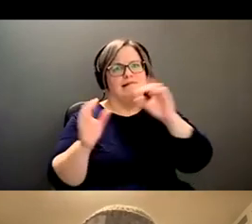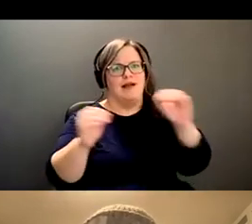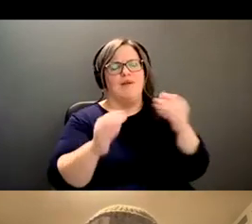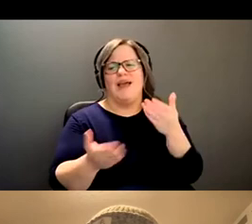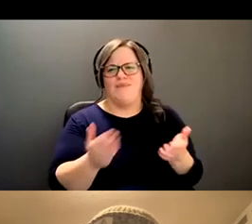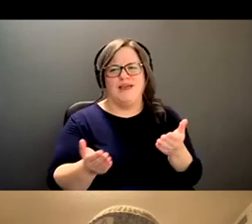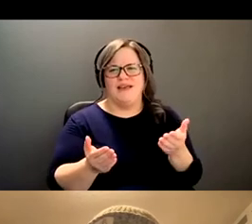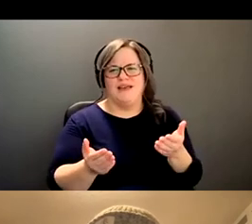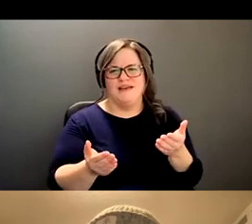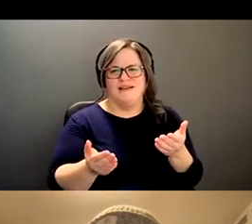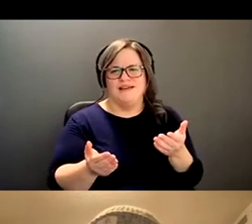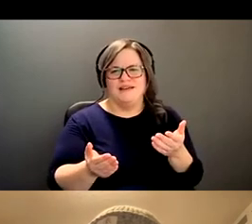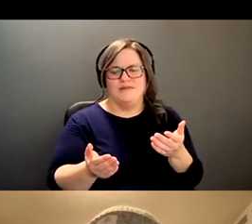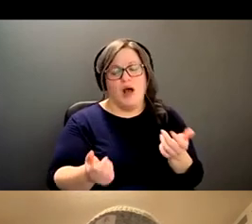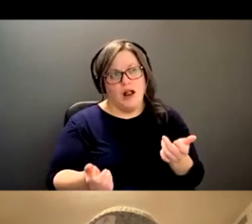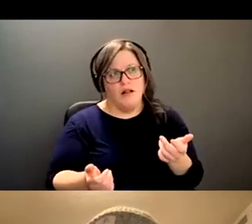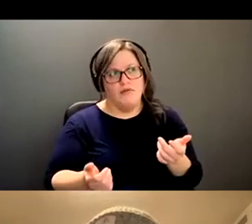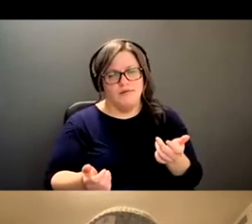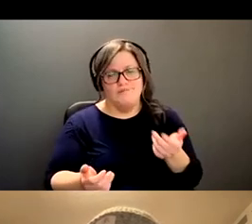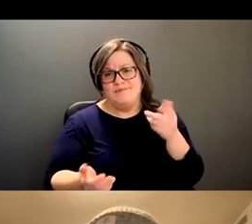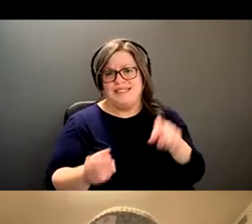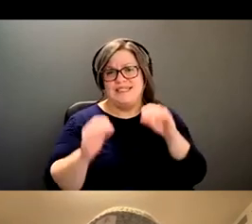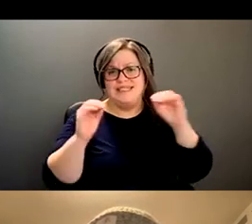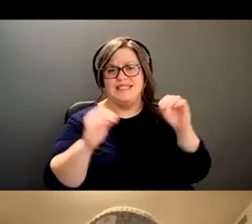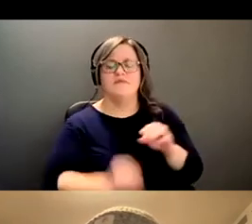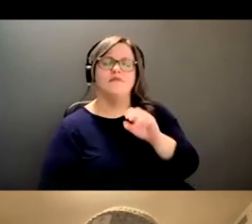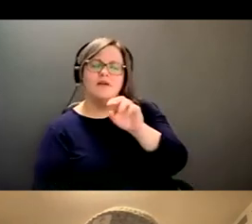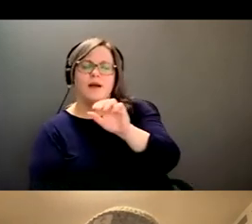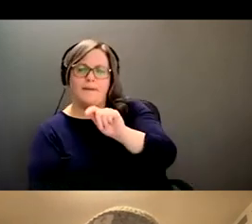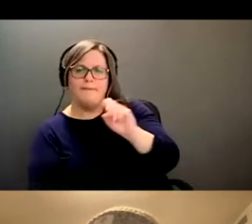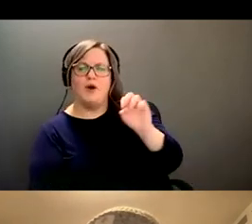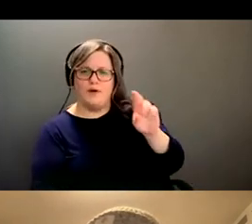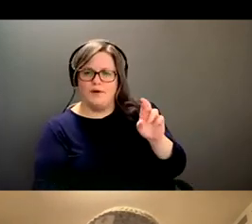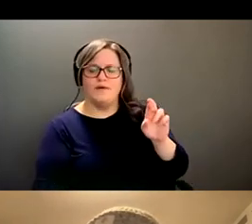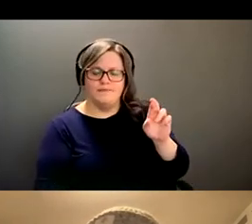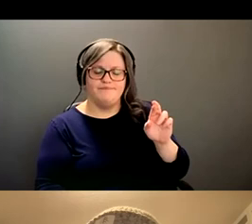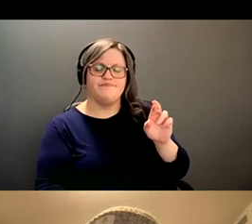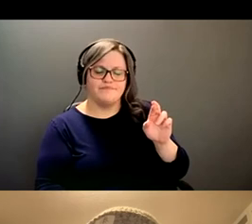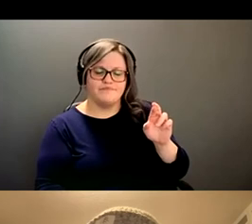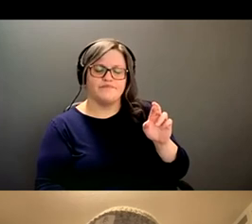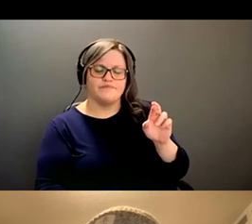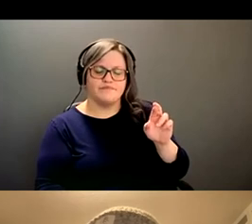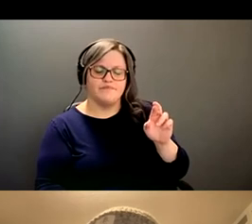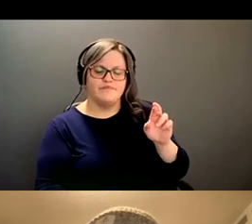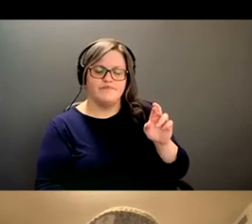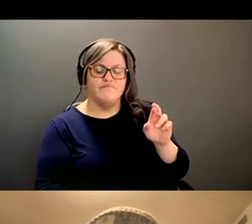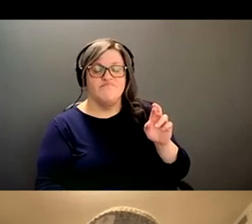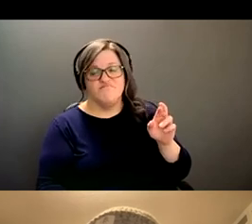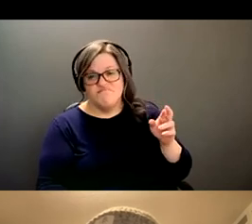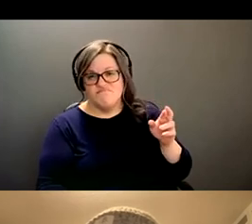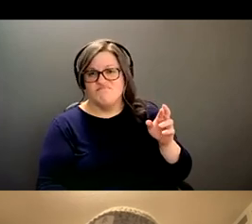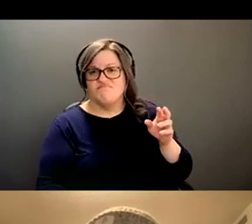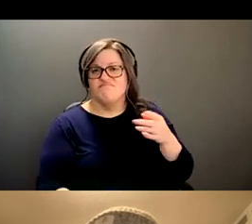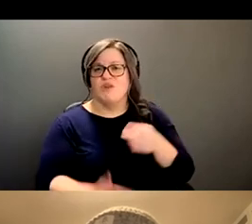don't think it should be niche knowledge. No, I don't think so, Florence. I think I think the crux of what a board or where a board comes